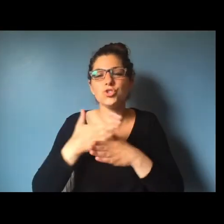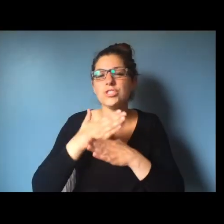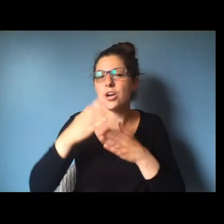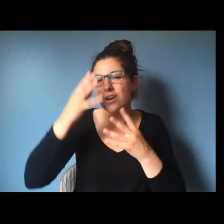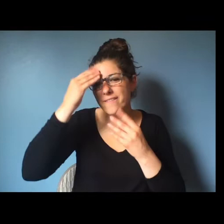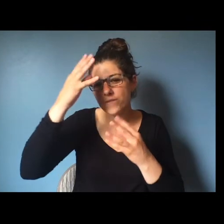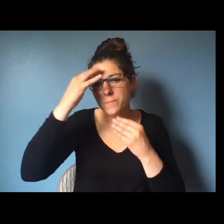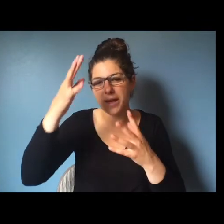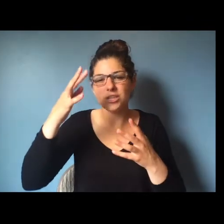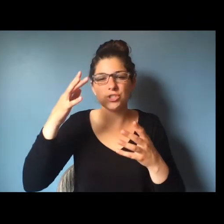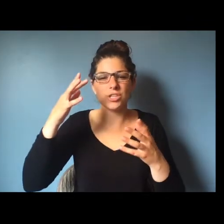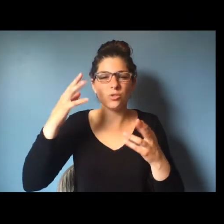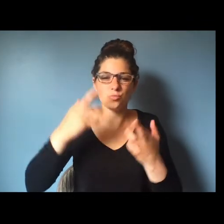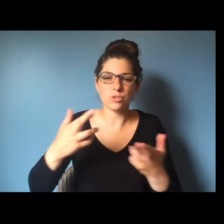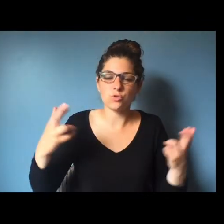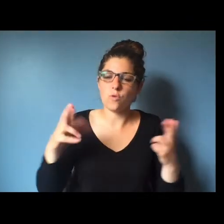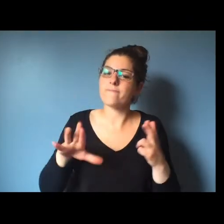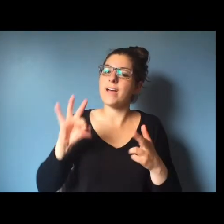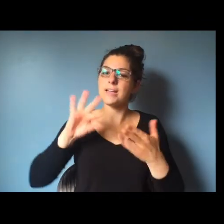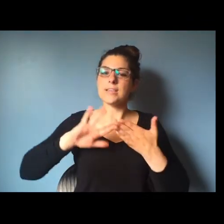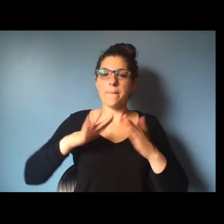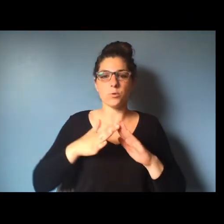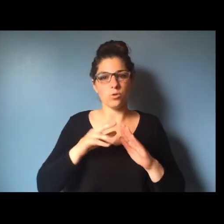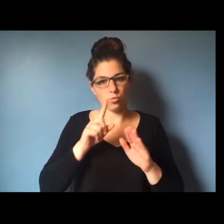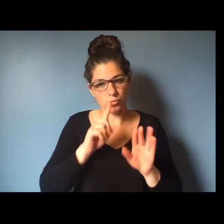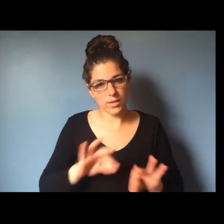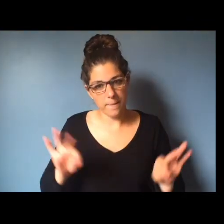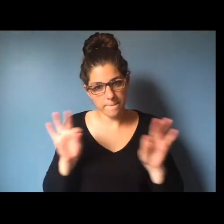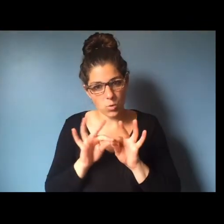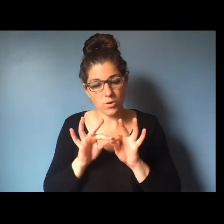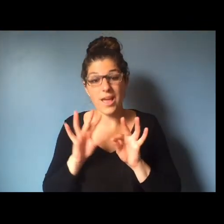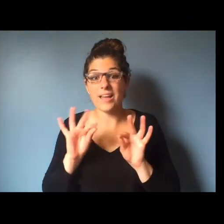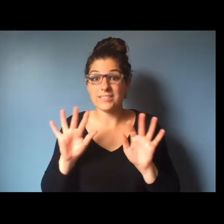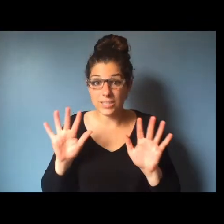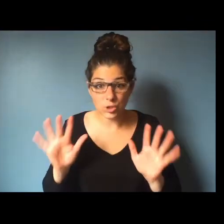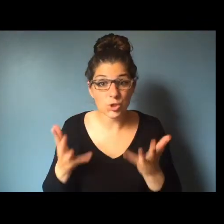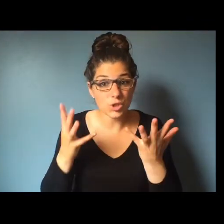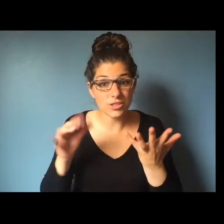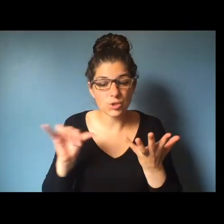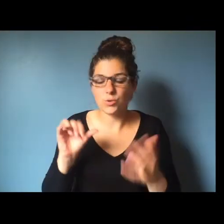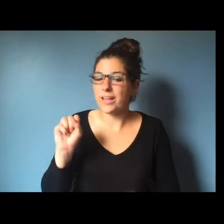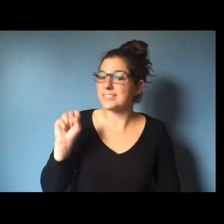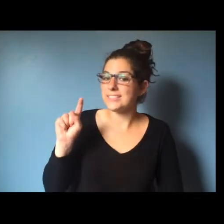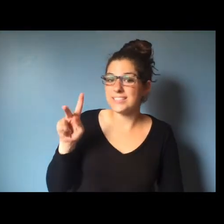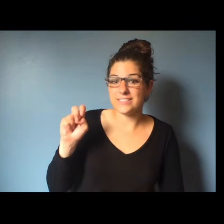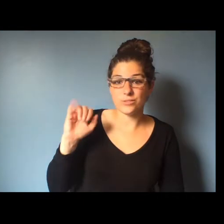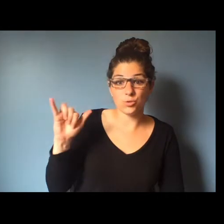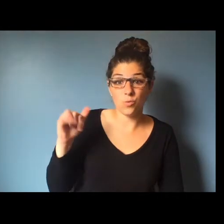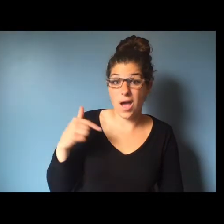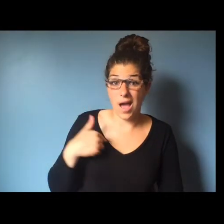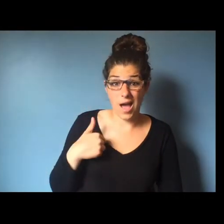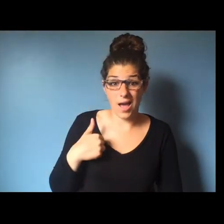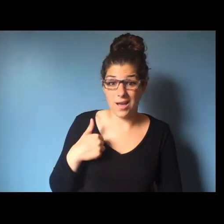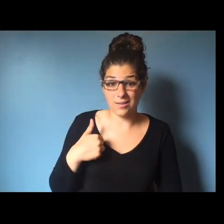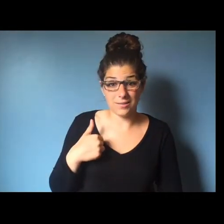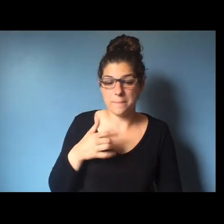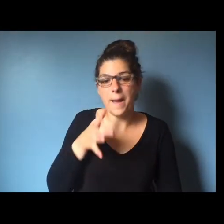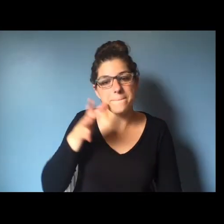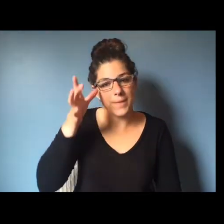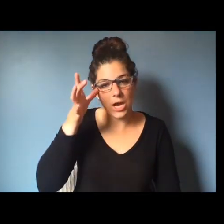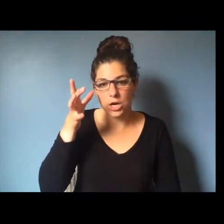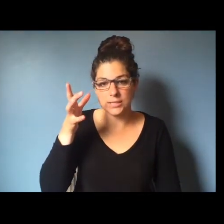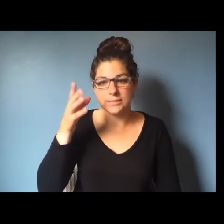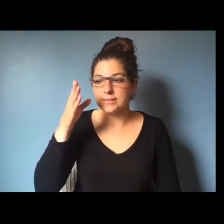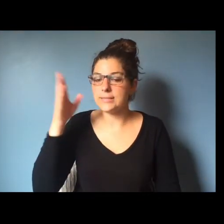know? So finding community is really important and encouraging. Just like Steve, like I, not once did my parents